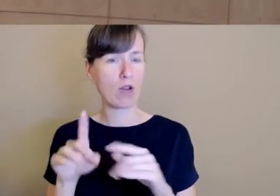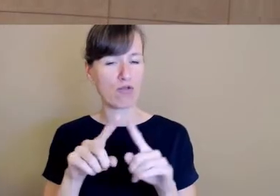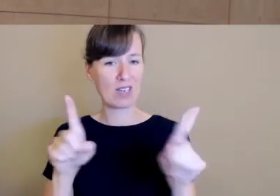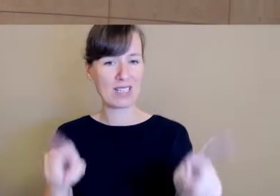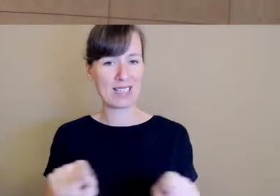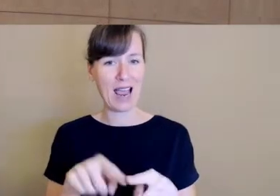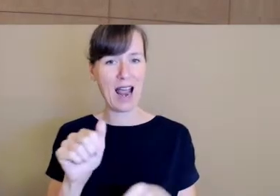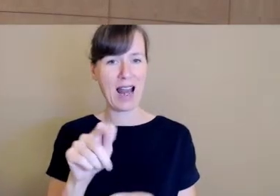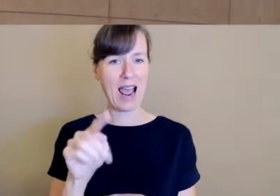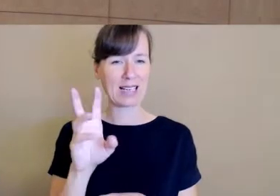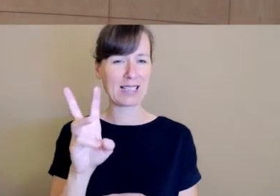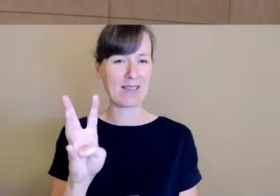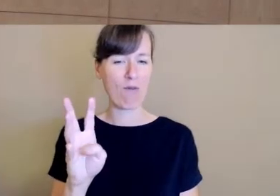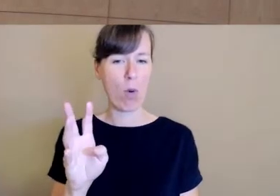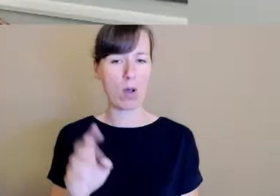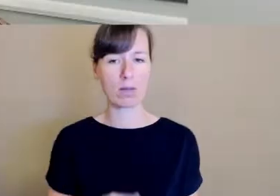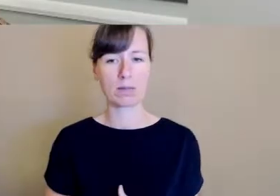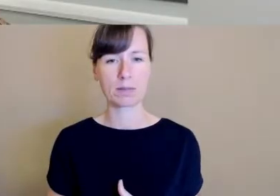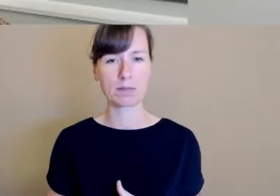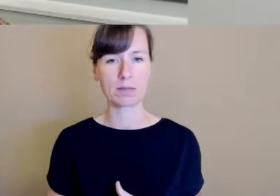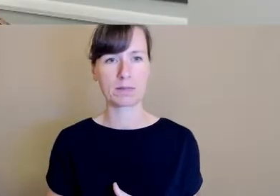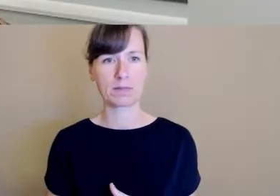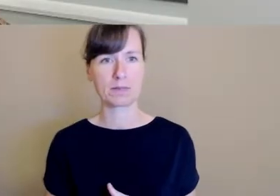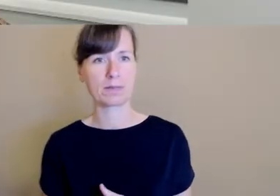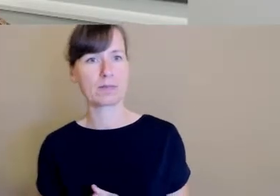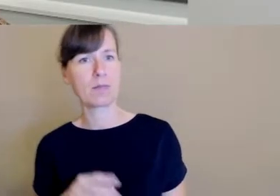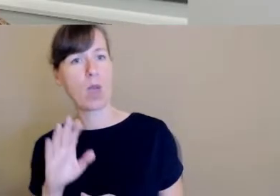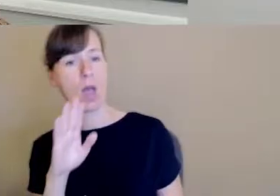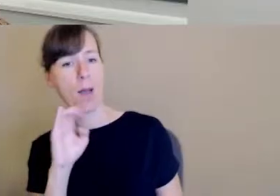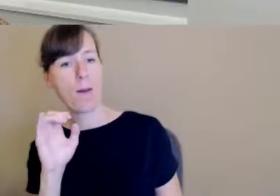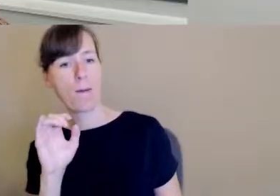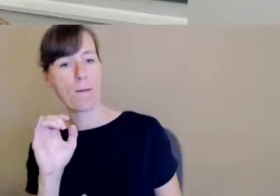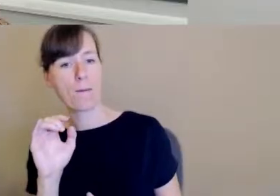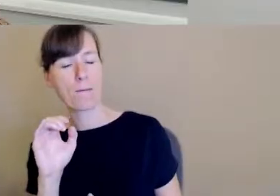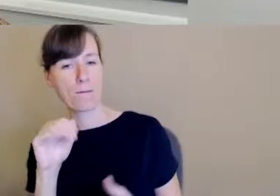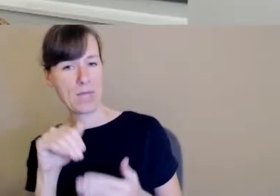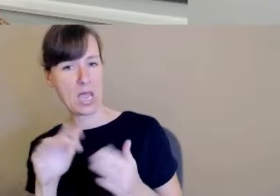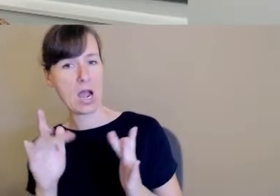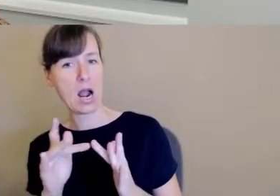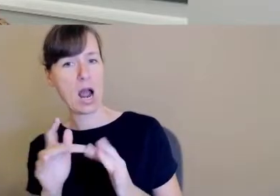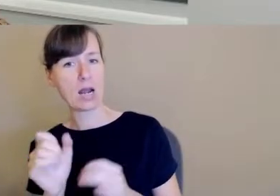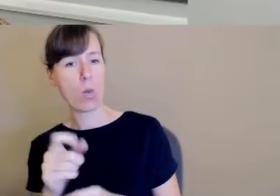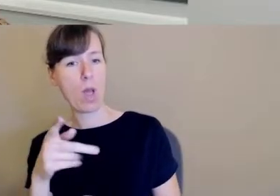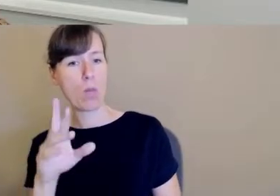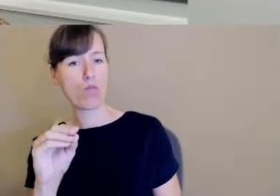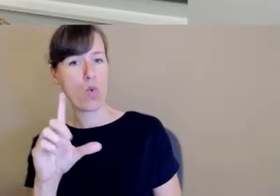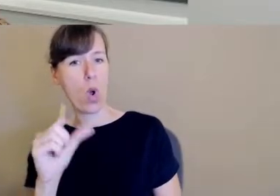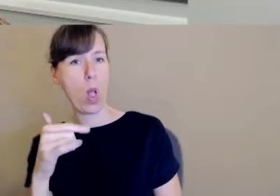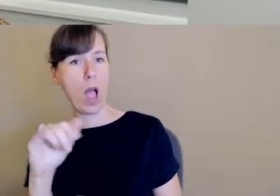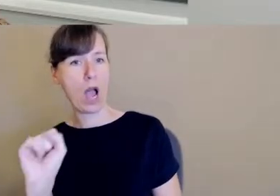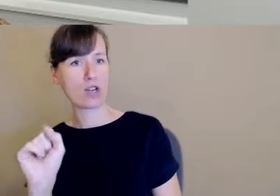64? Be in contact with Prologis. They made a commitment. Make them follow through on it.